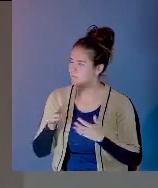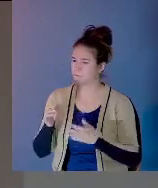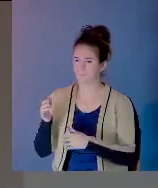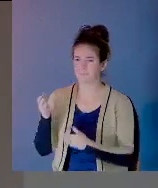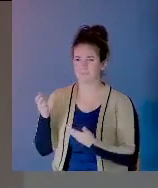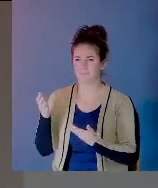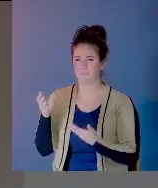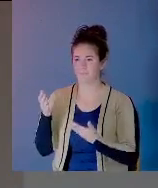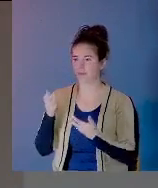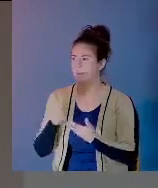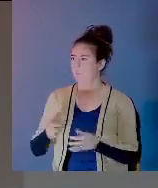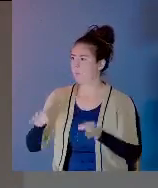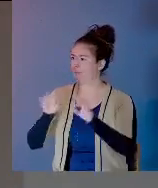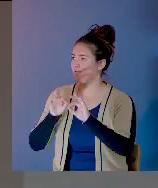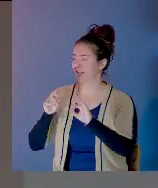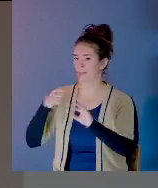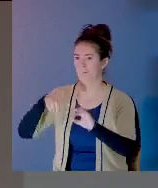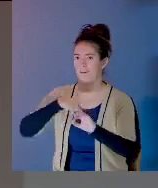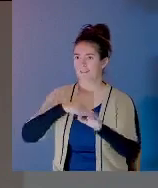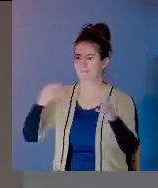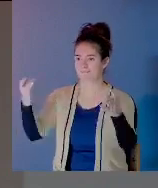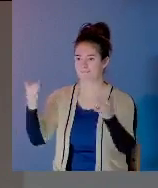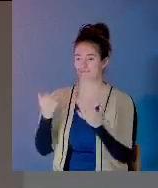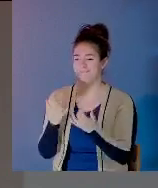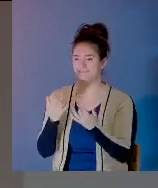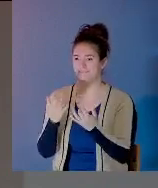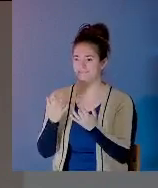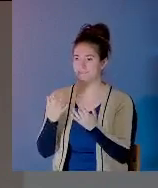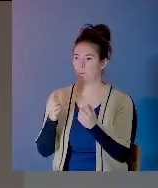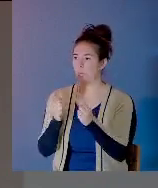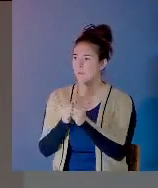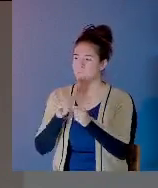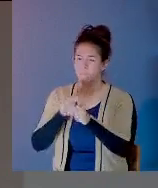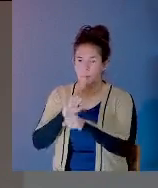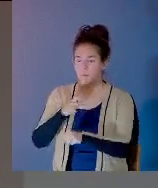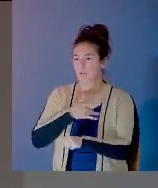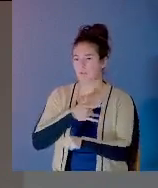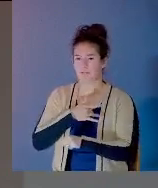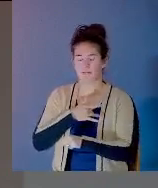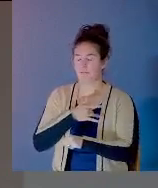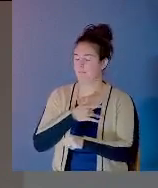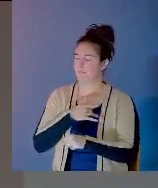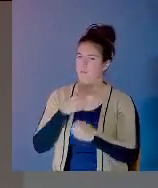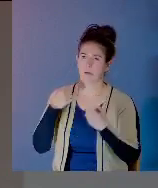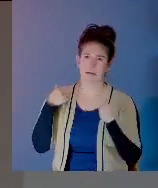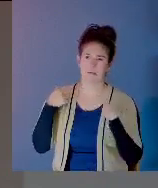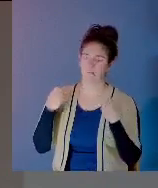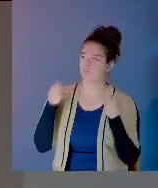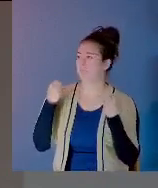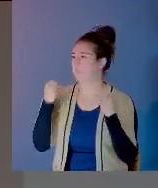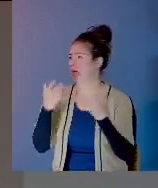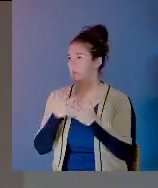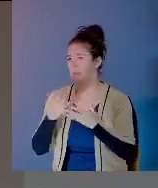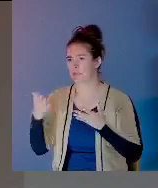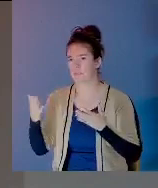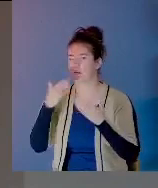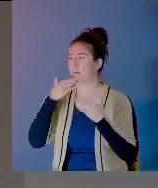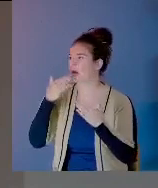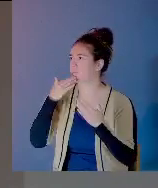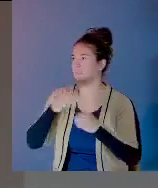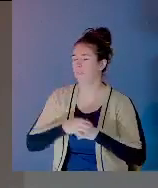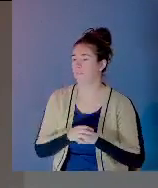him with grateful hearts. We have so, so much to be thankful for. I'm especially grateful.